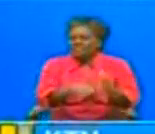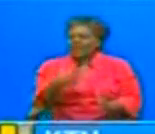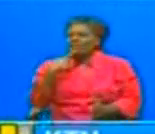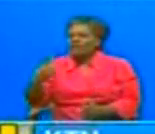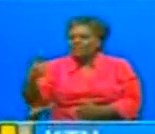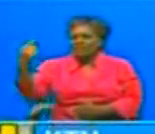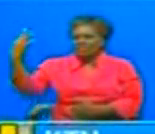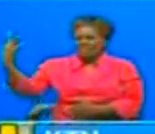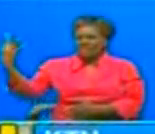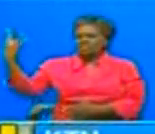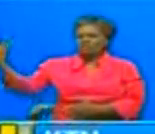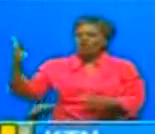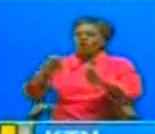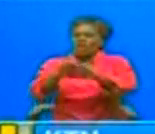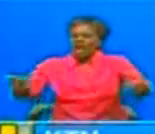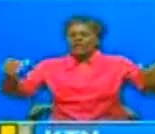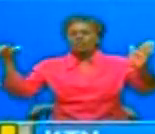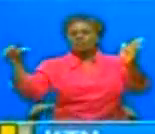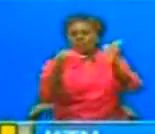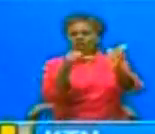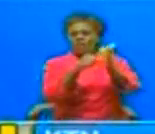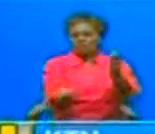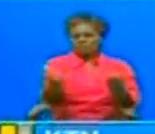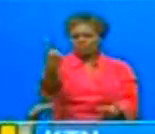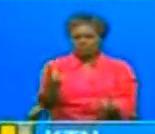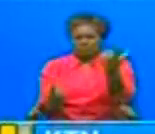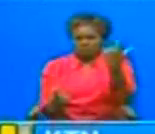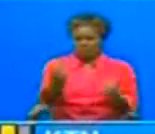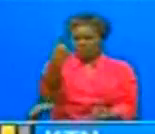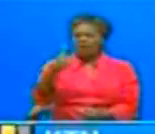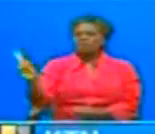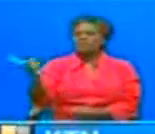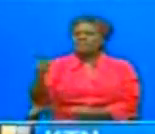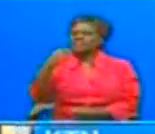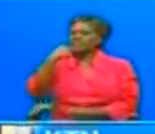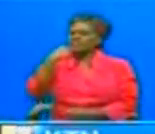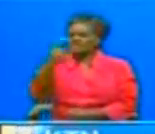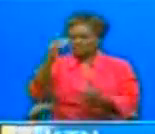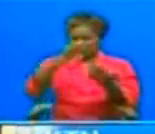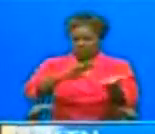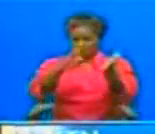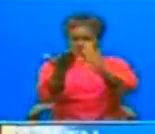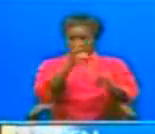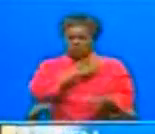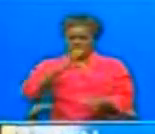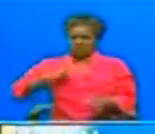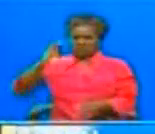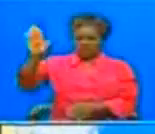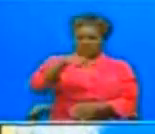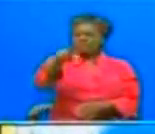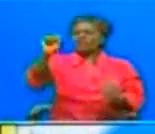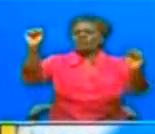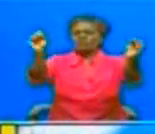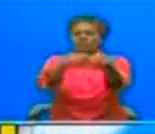134 current land problem comes up, and the minister horrifies Kenyans by appearing before a committee of parliament and says she